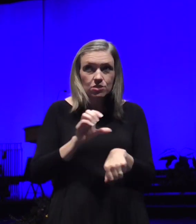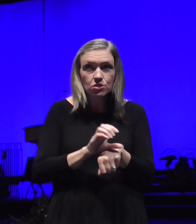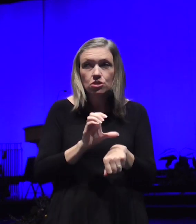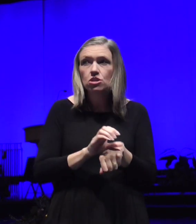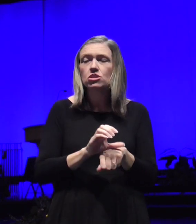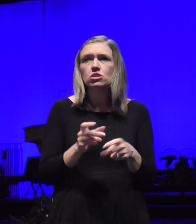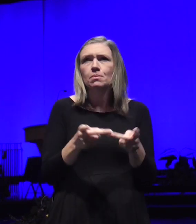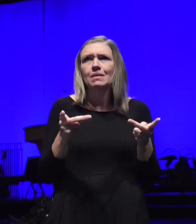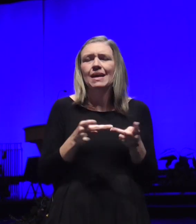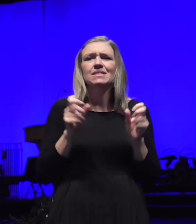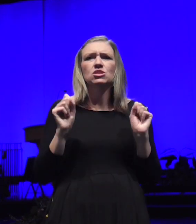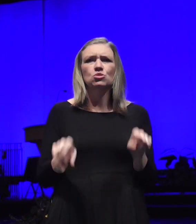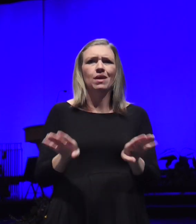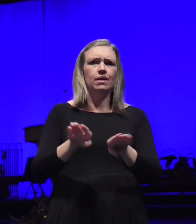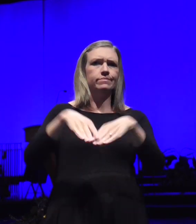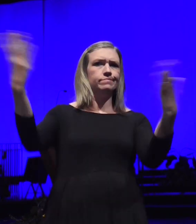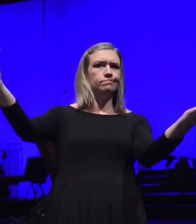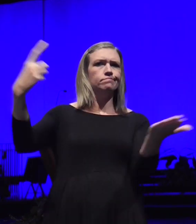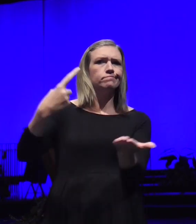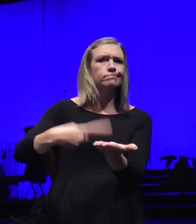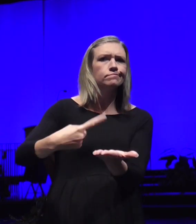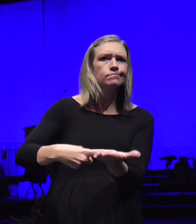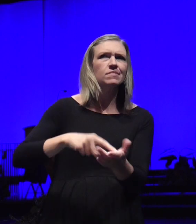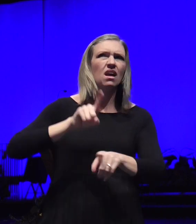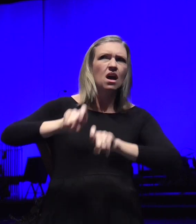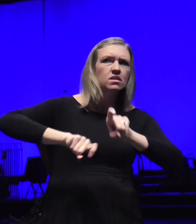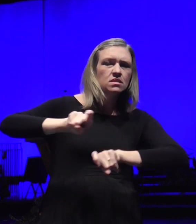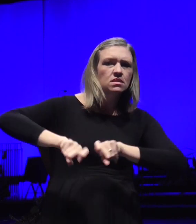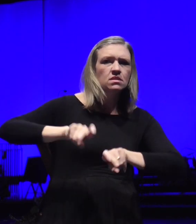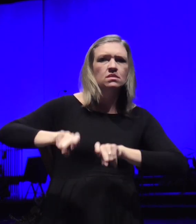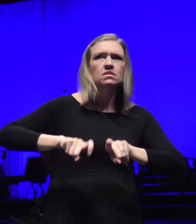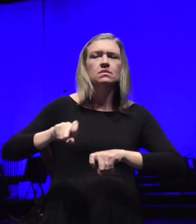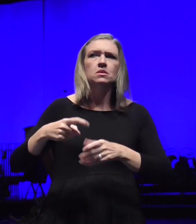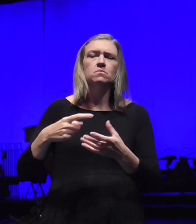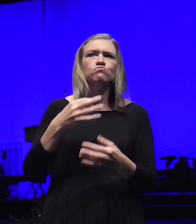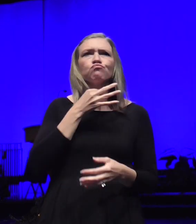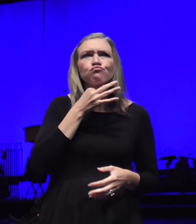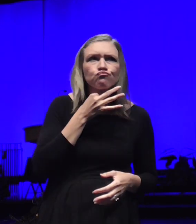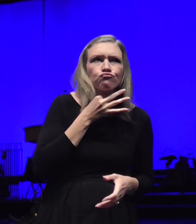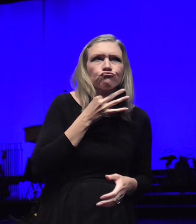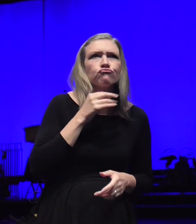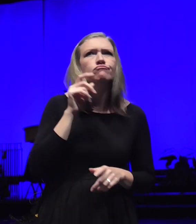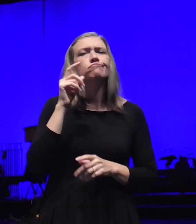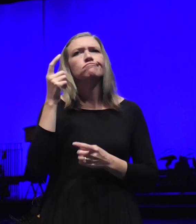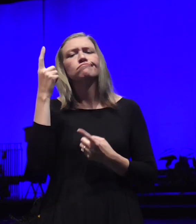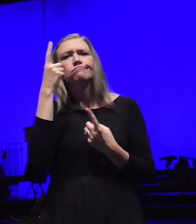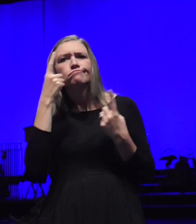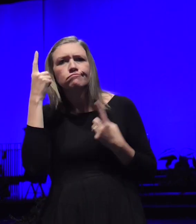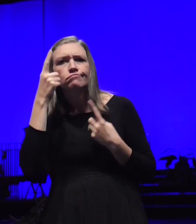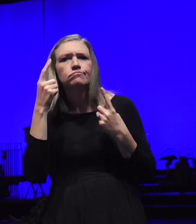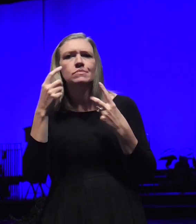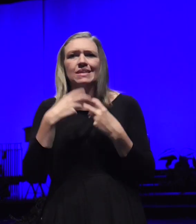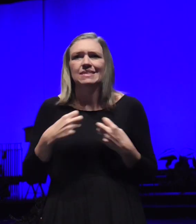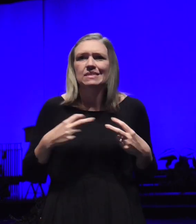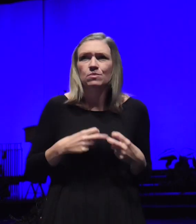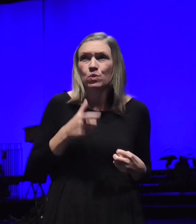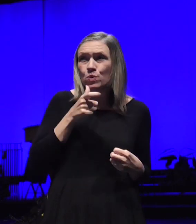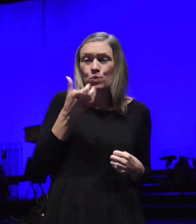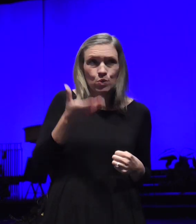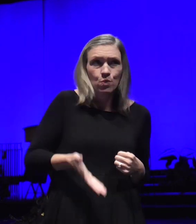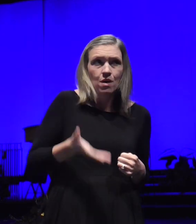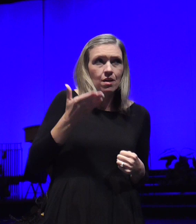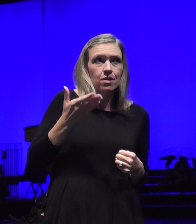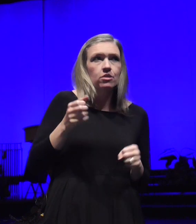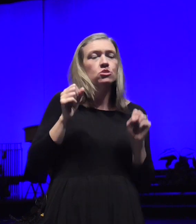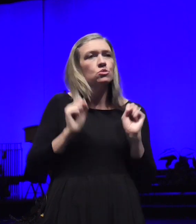where you can ask the question. You can ask the question. You can explore who you are.